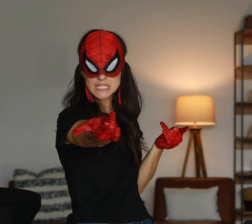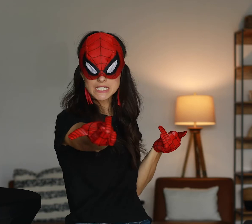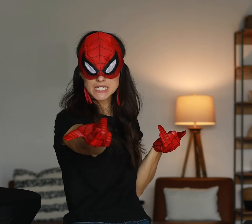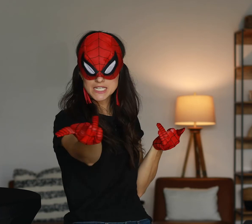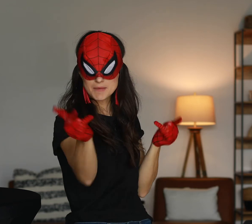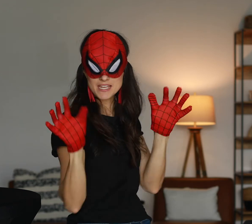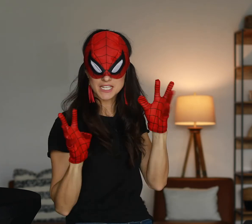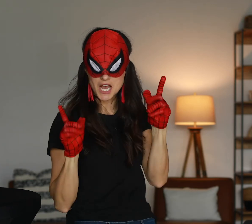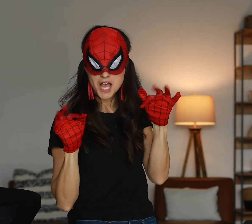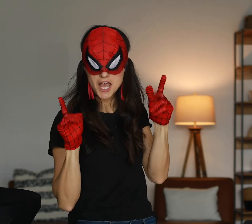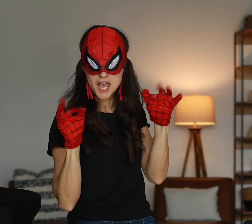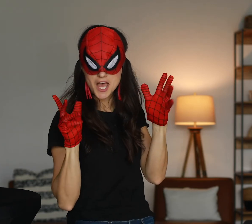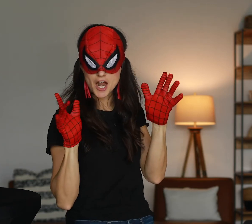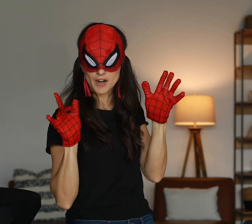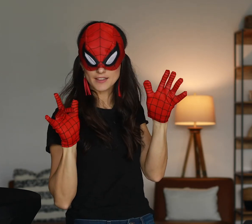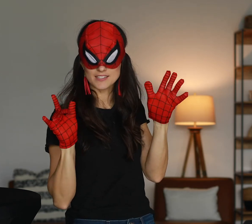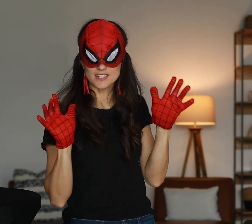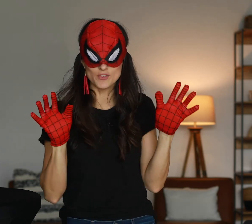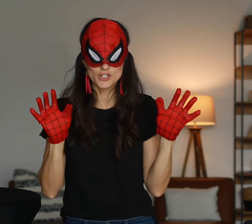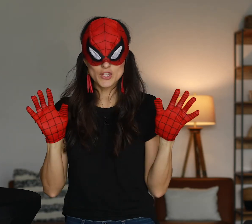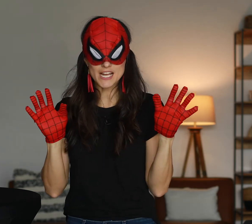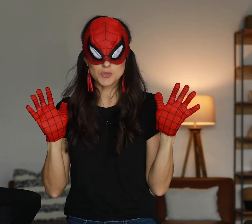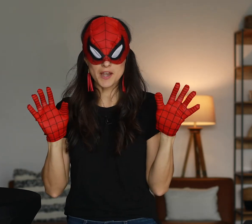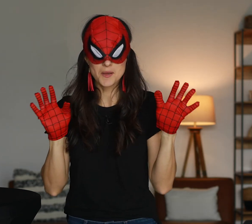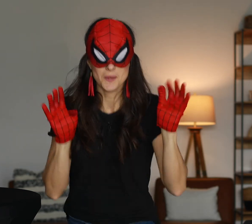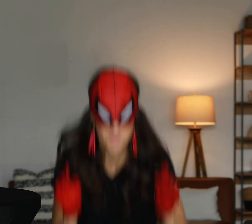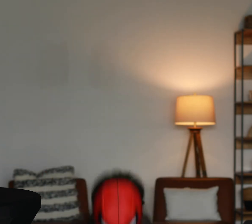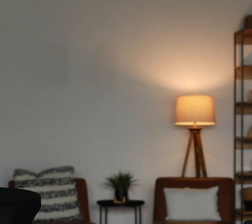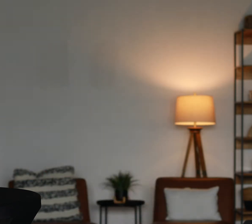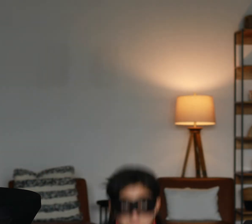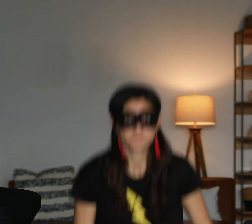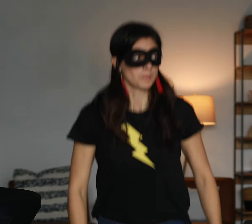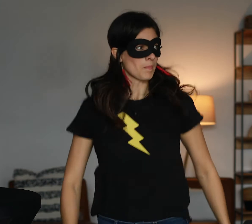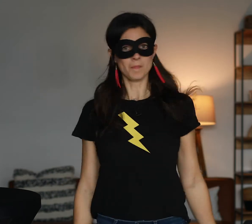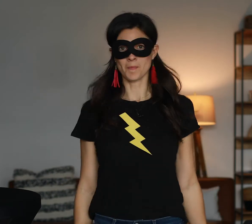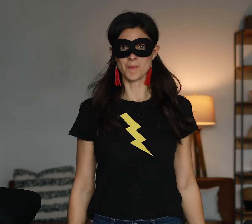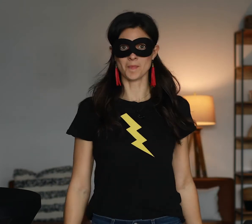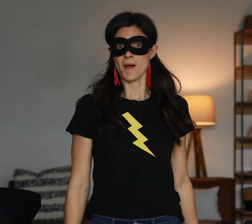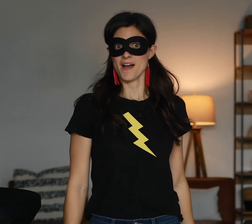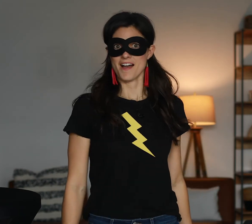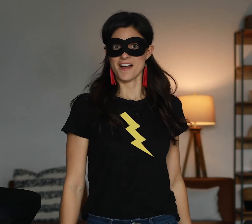my hands. Amazing, huh? All right, let's see if you can do the next one.